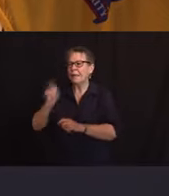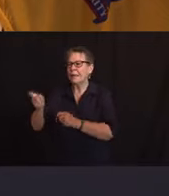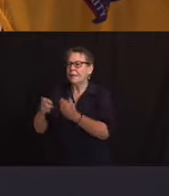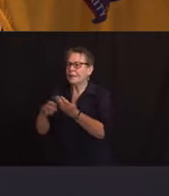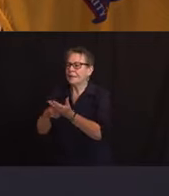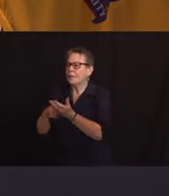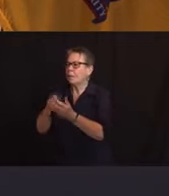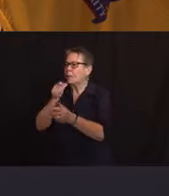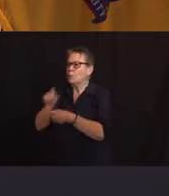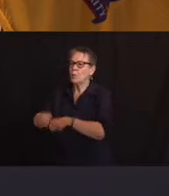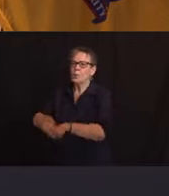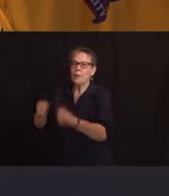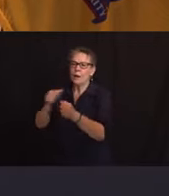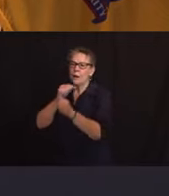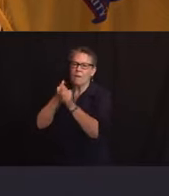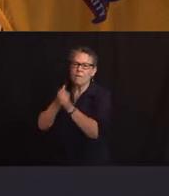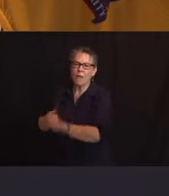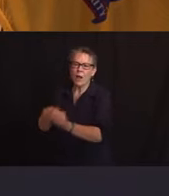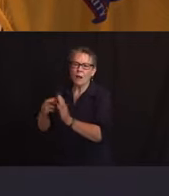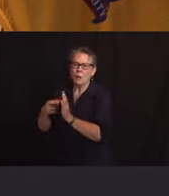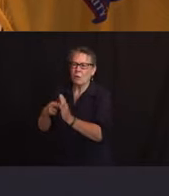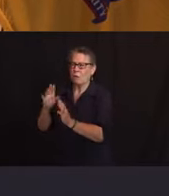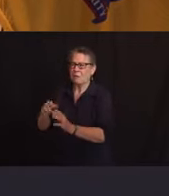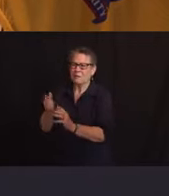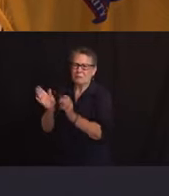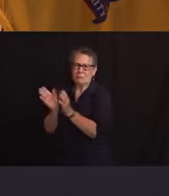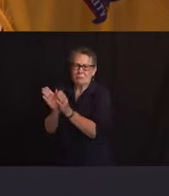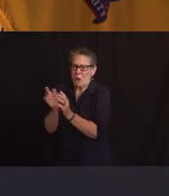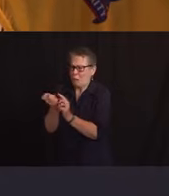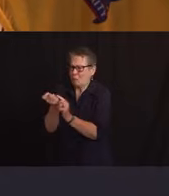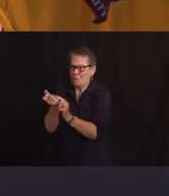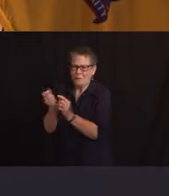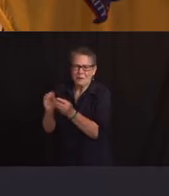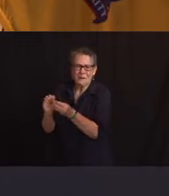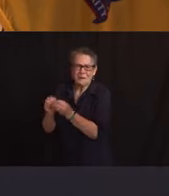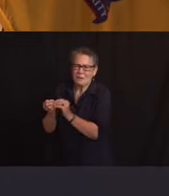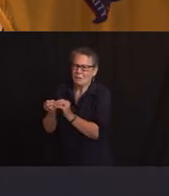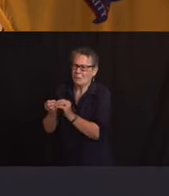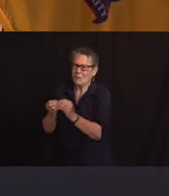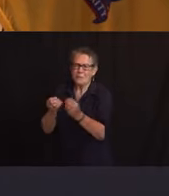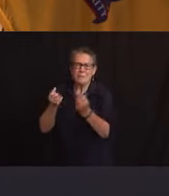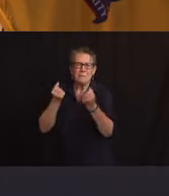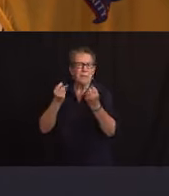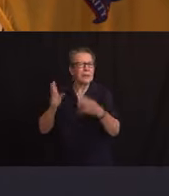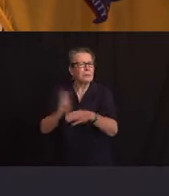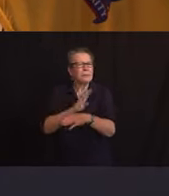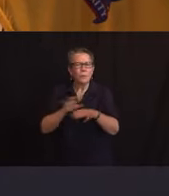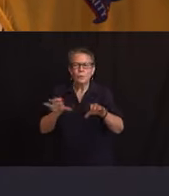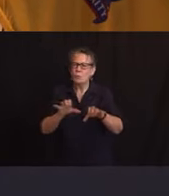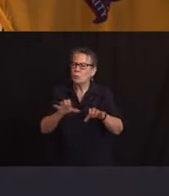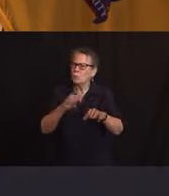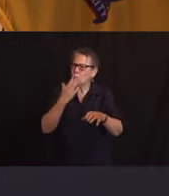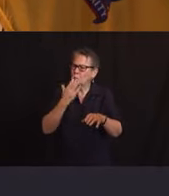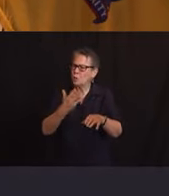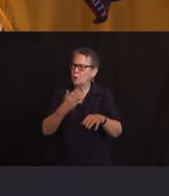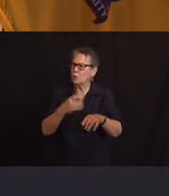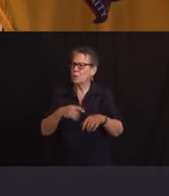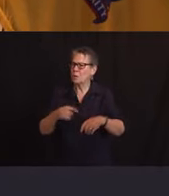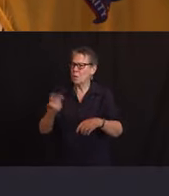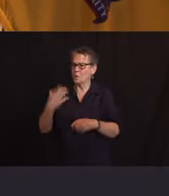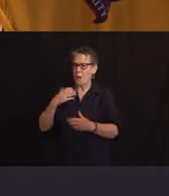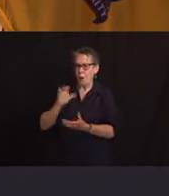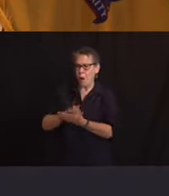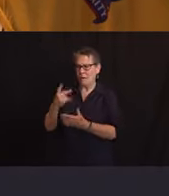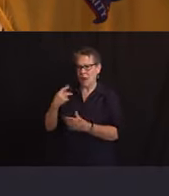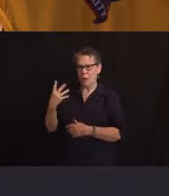of establishments out there that are doing the right thing. We were actually out to dinner on Saturday and lunch